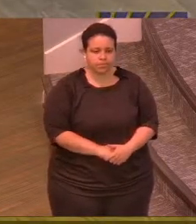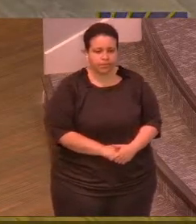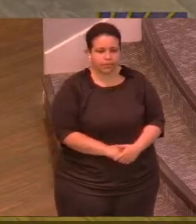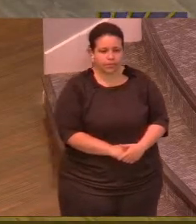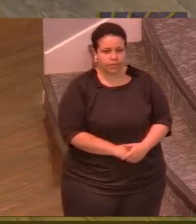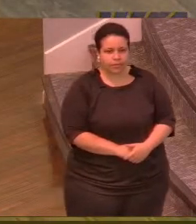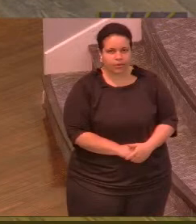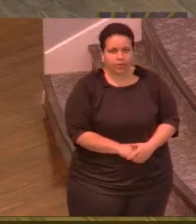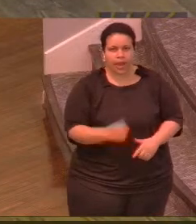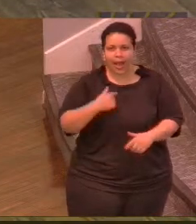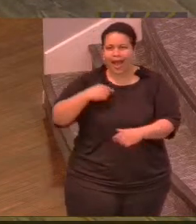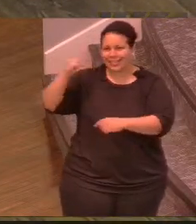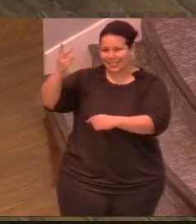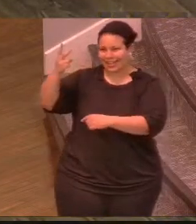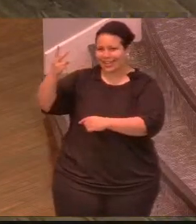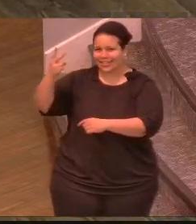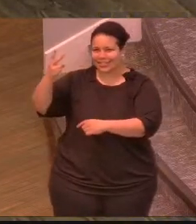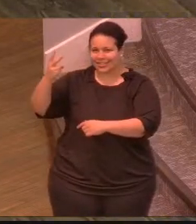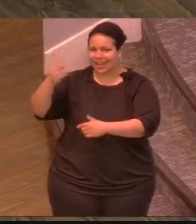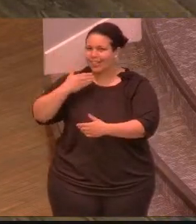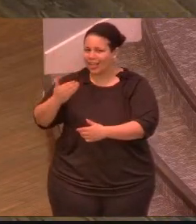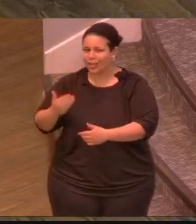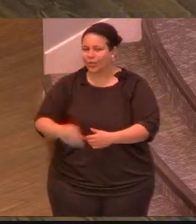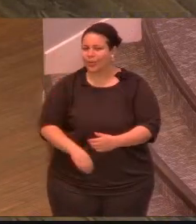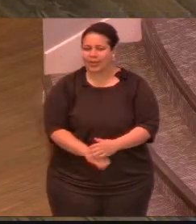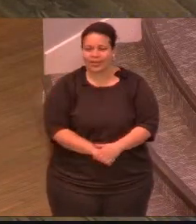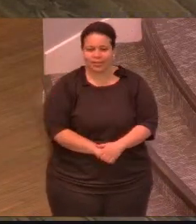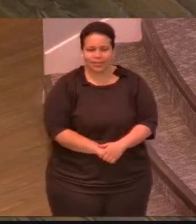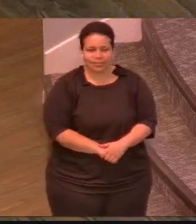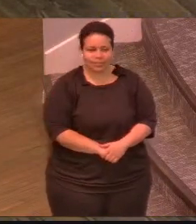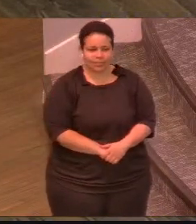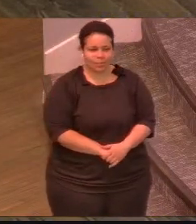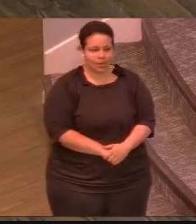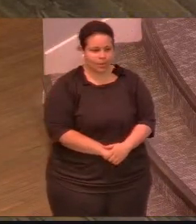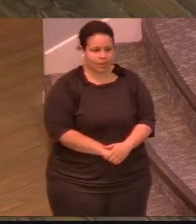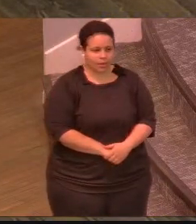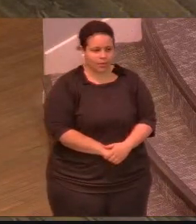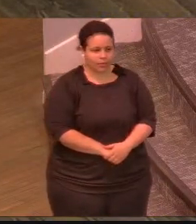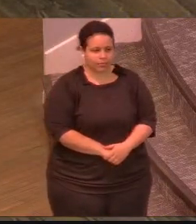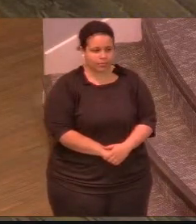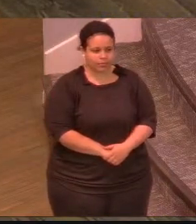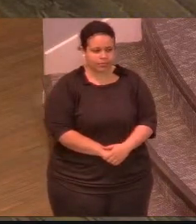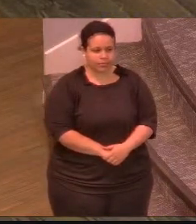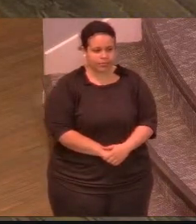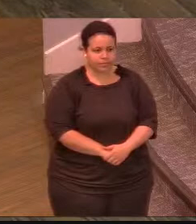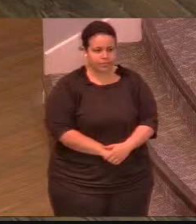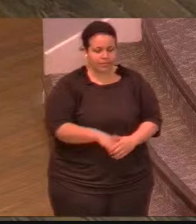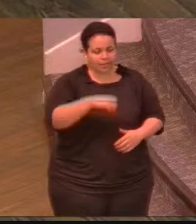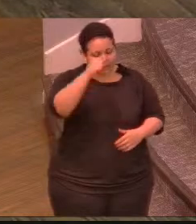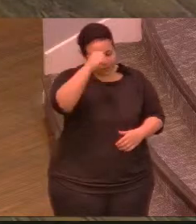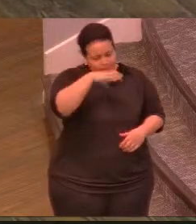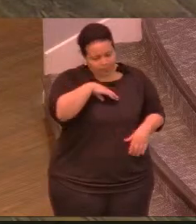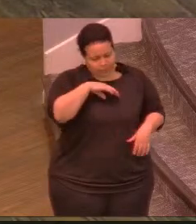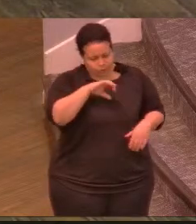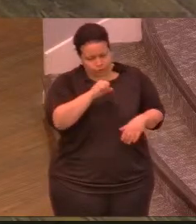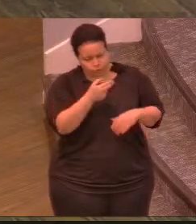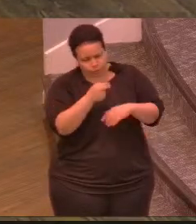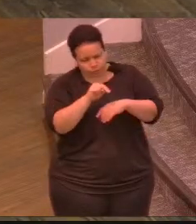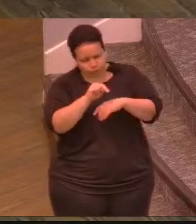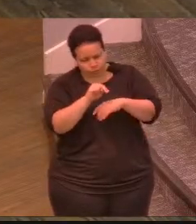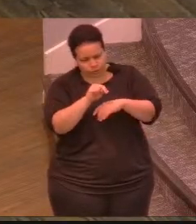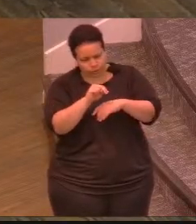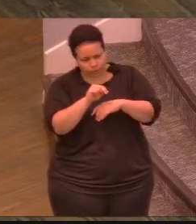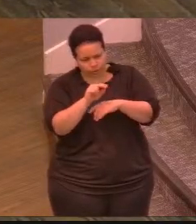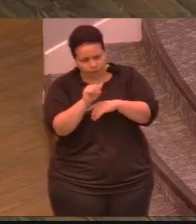I second that. Thank you. And, Mr. Schooneman, is some of that because we fund some